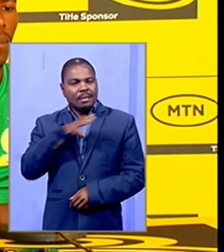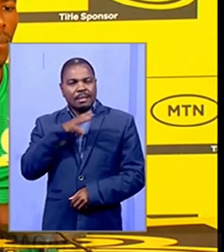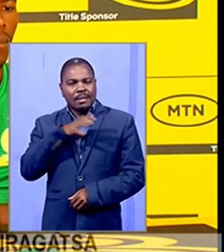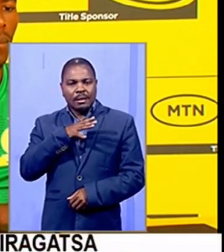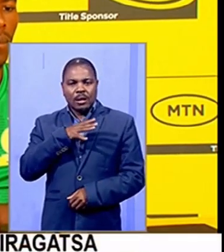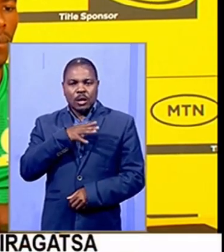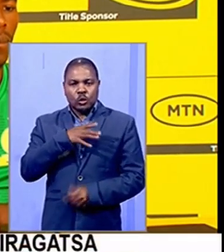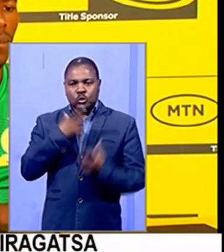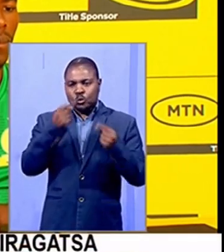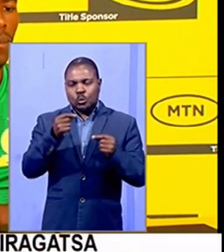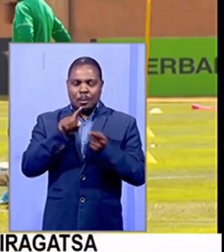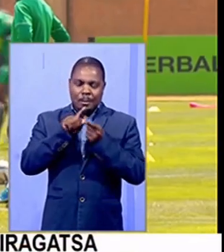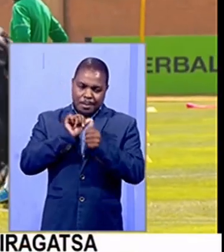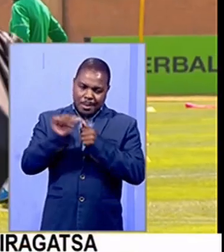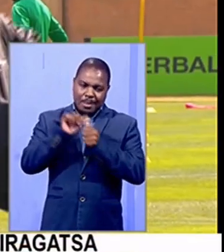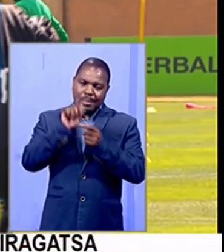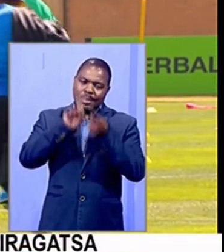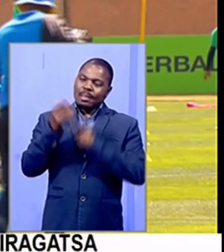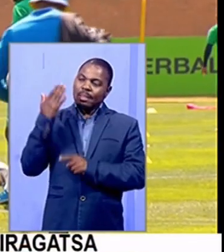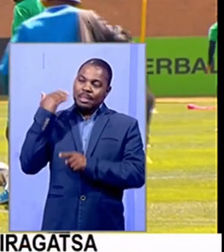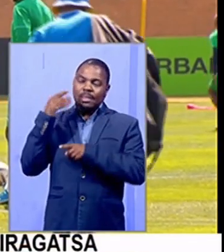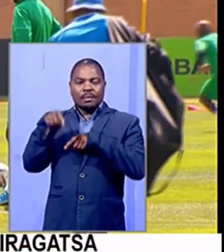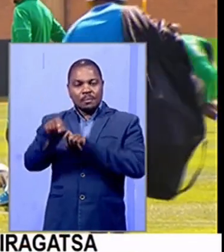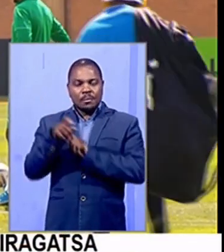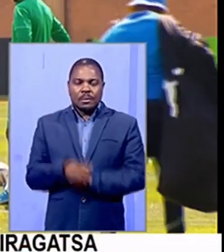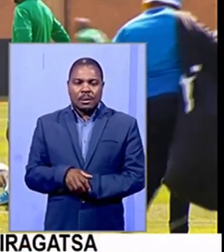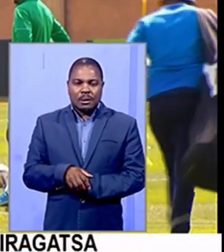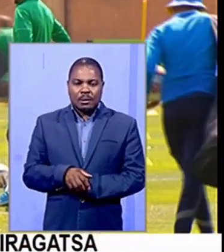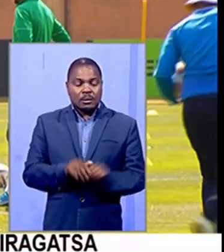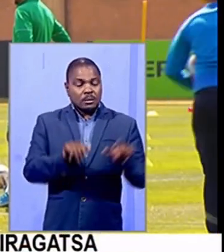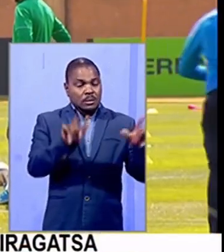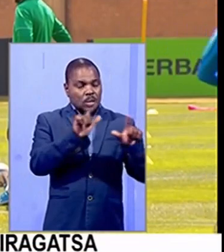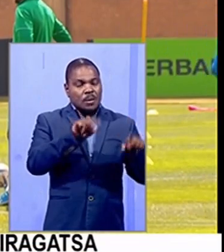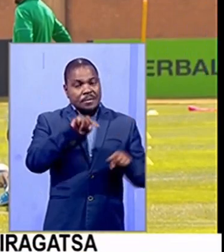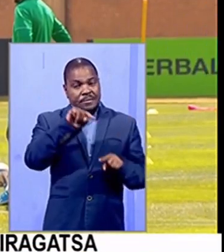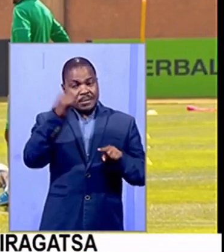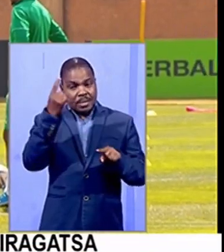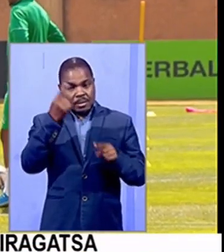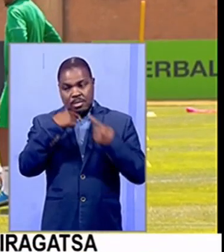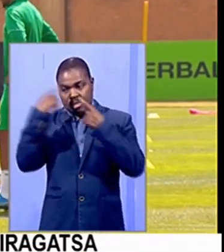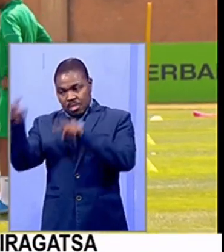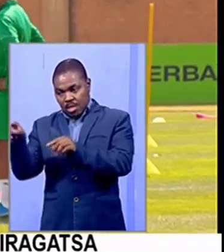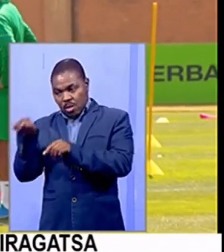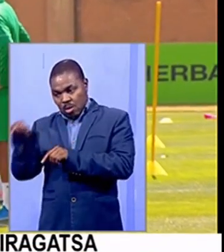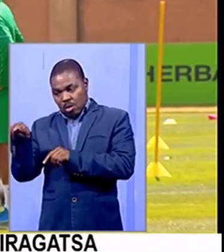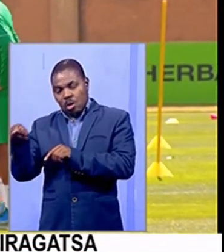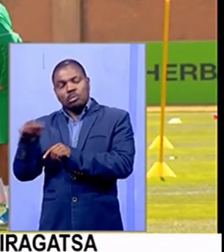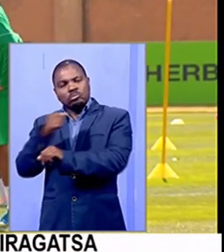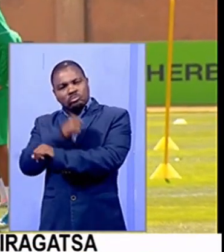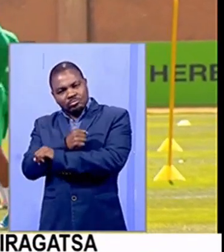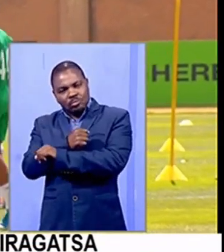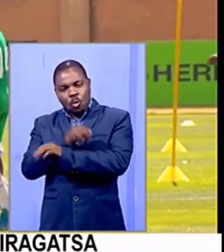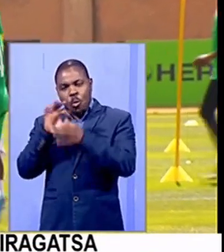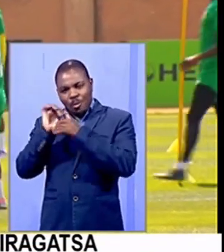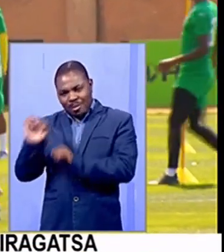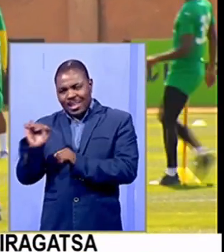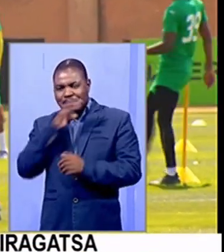do better than last season. Gore Sundowns e raloka papadi ya loto la pele tseleng ga se mathata a